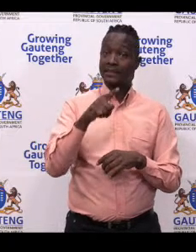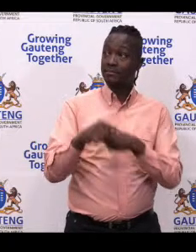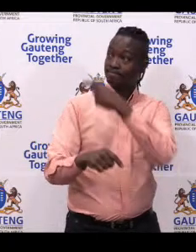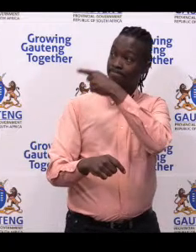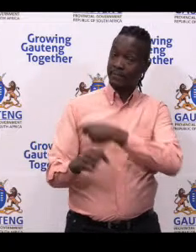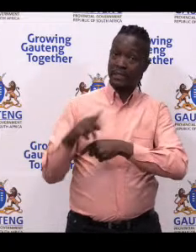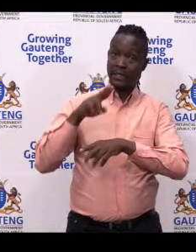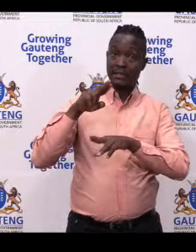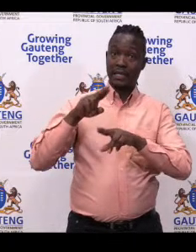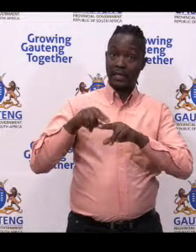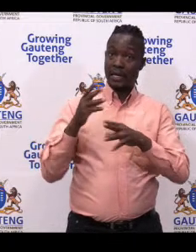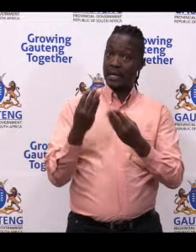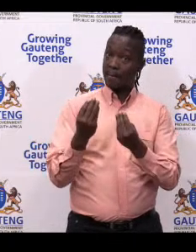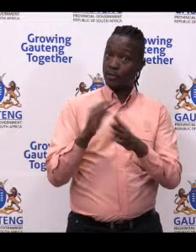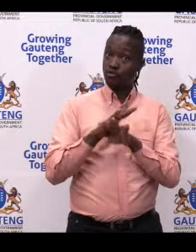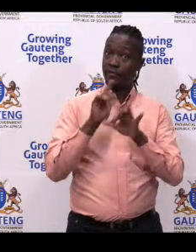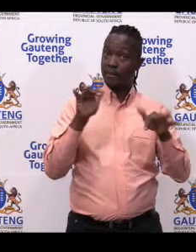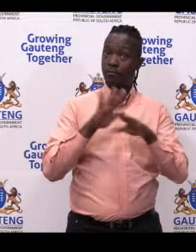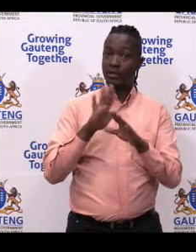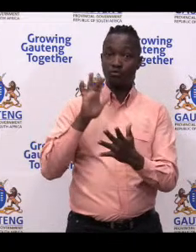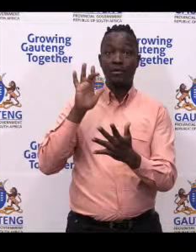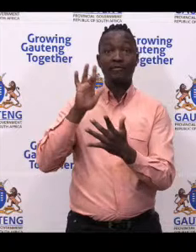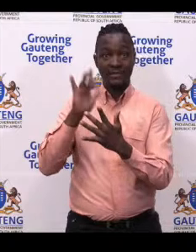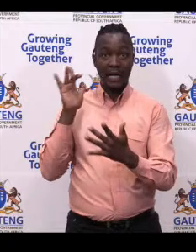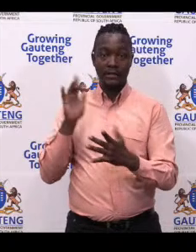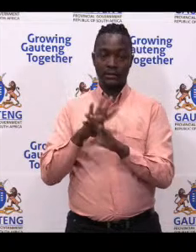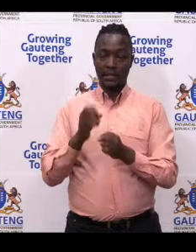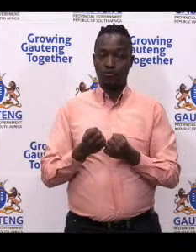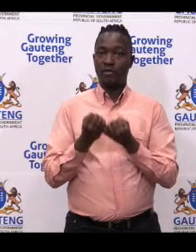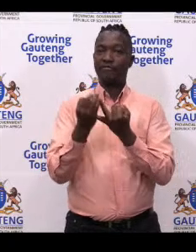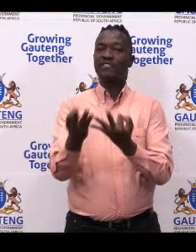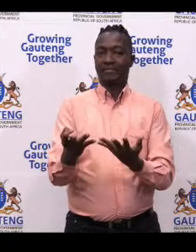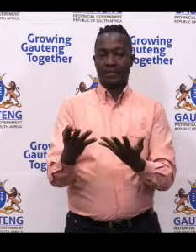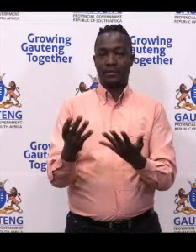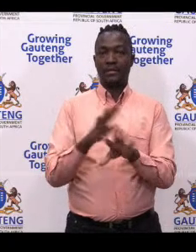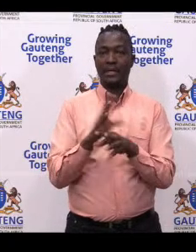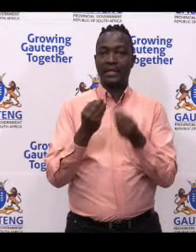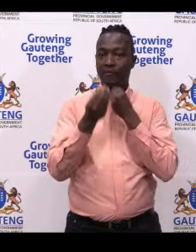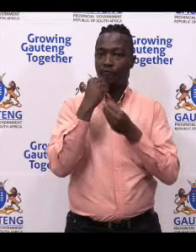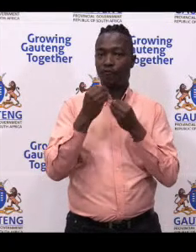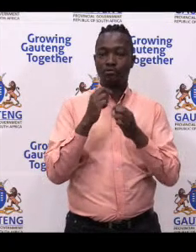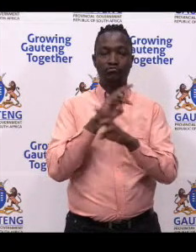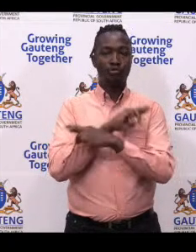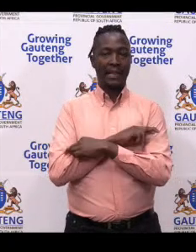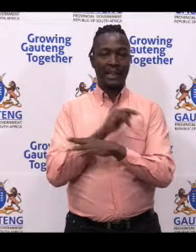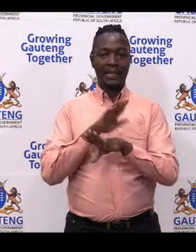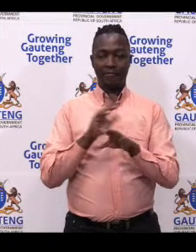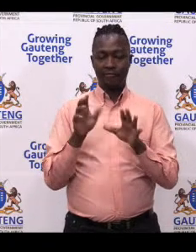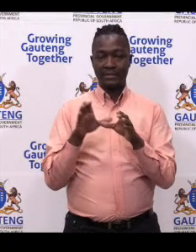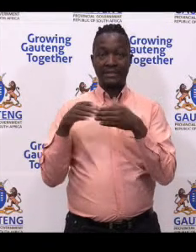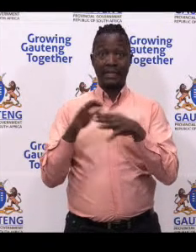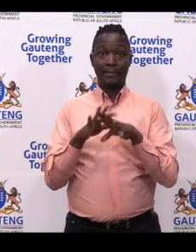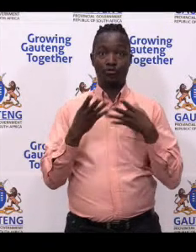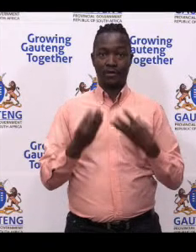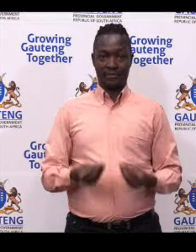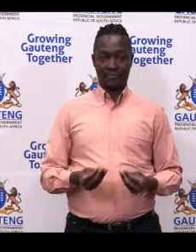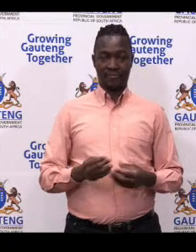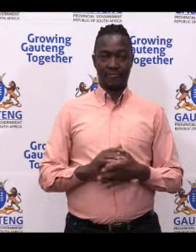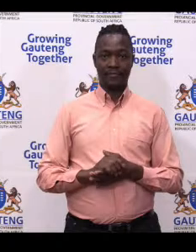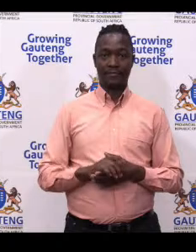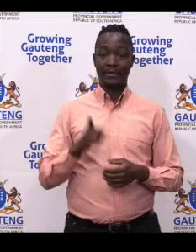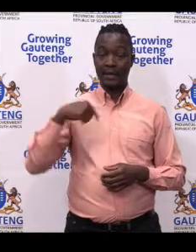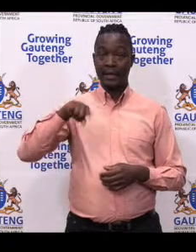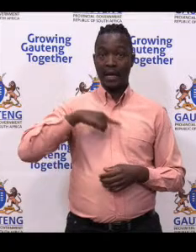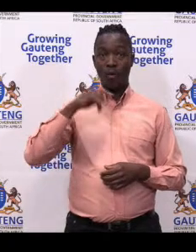that would have touched and also contributed in the food relief scheme that we're having. And our call